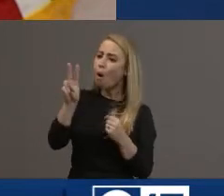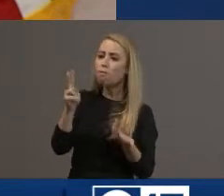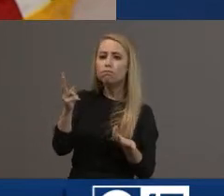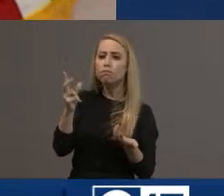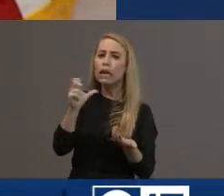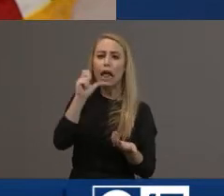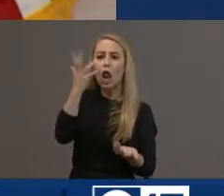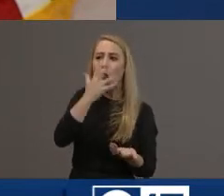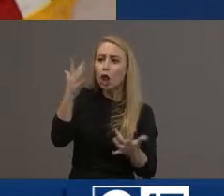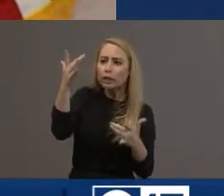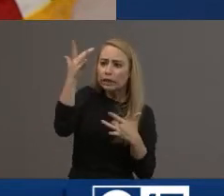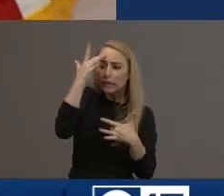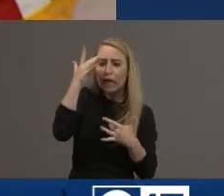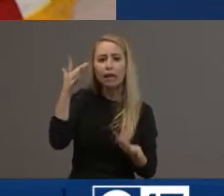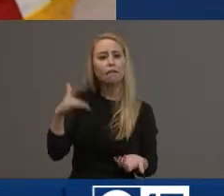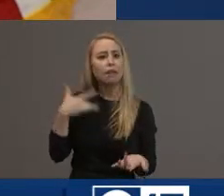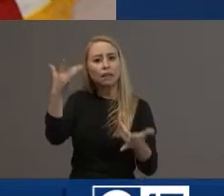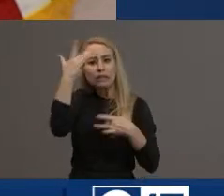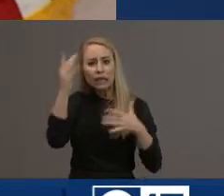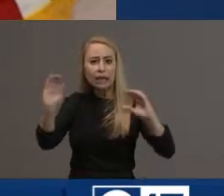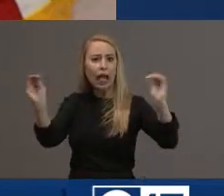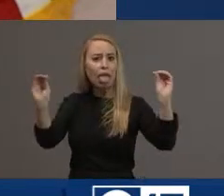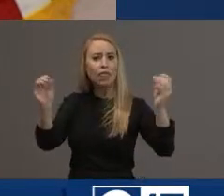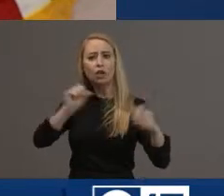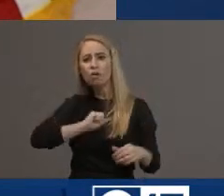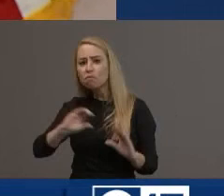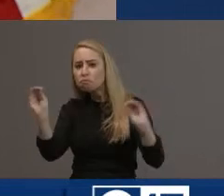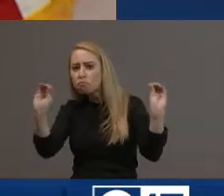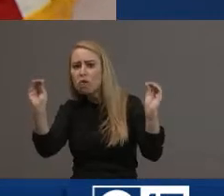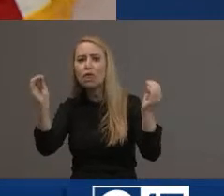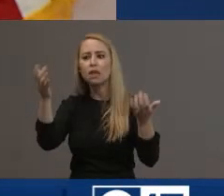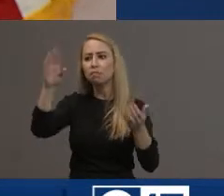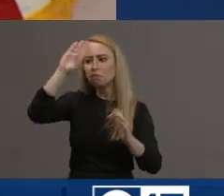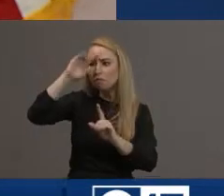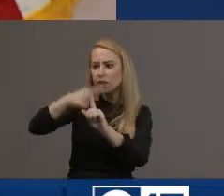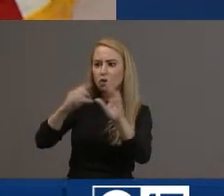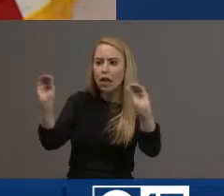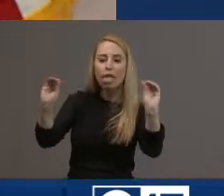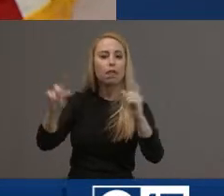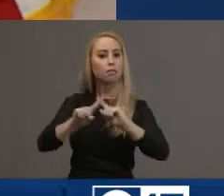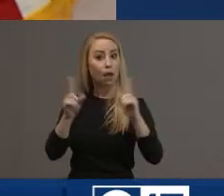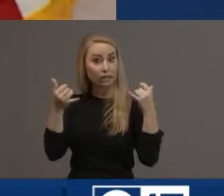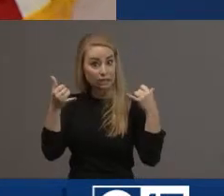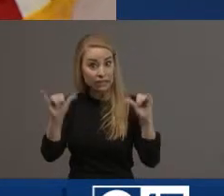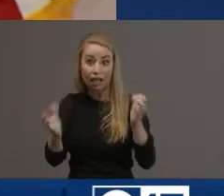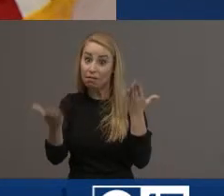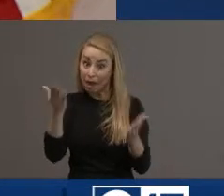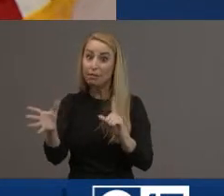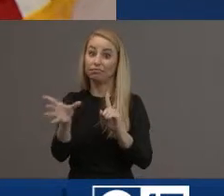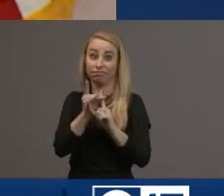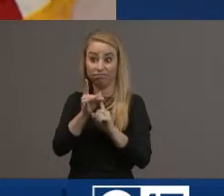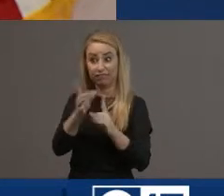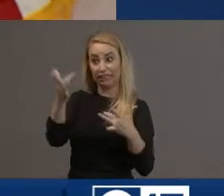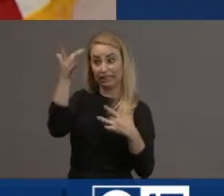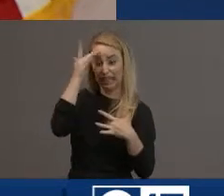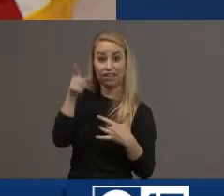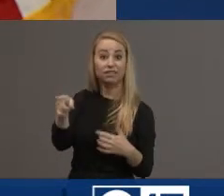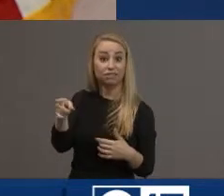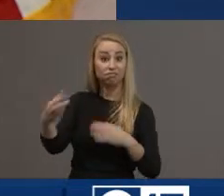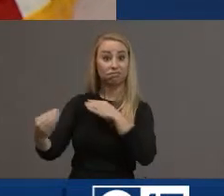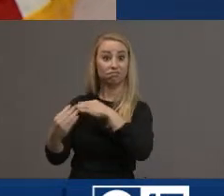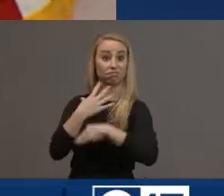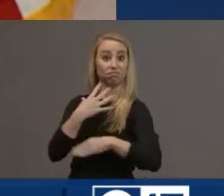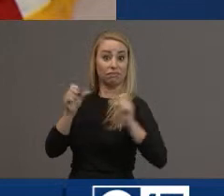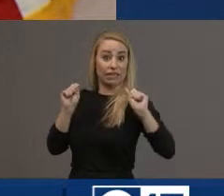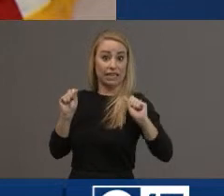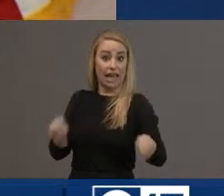are out. And so they can still spread the virus. And so you need to make sure, just because somebody doesn't look sick